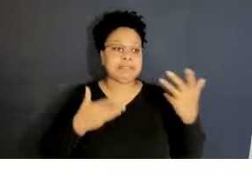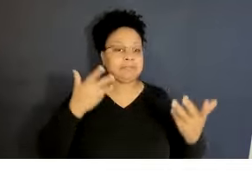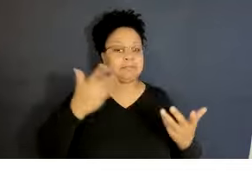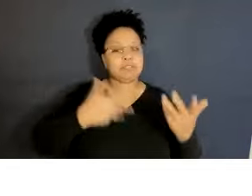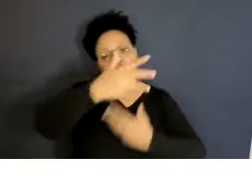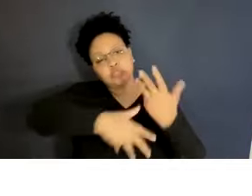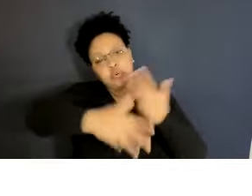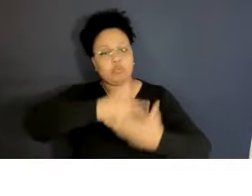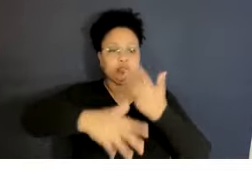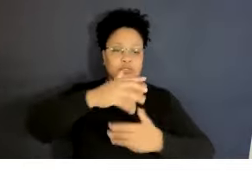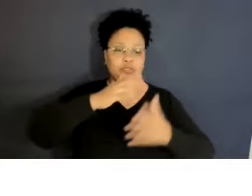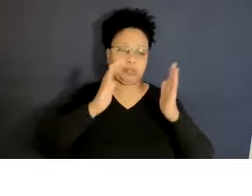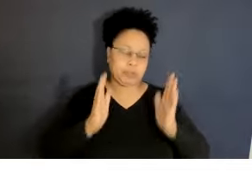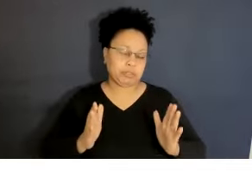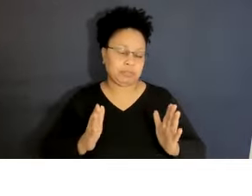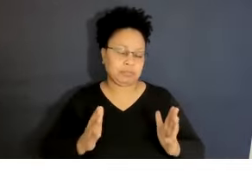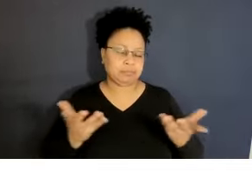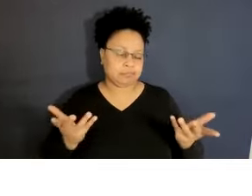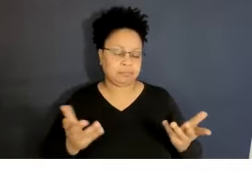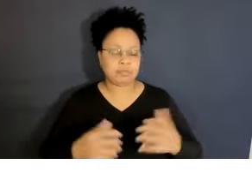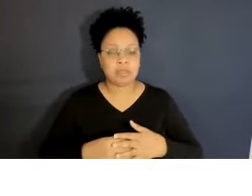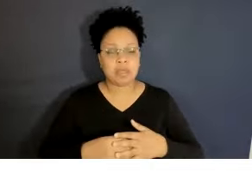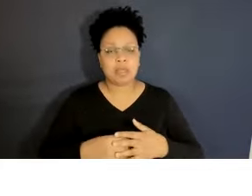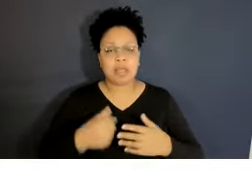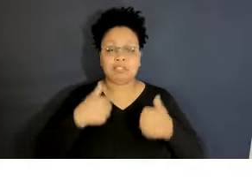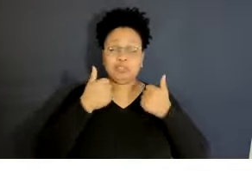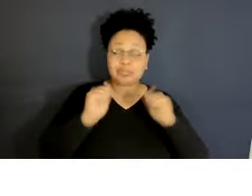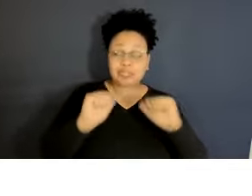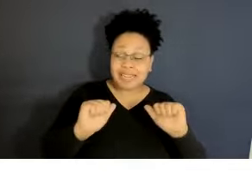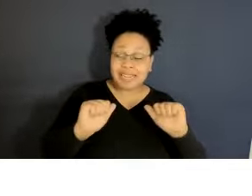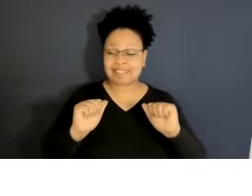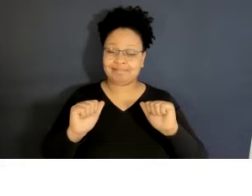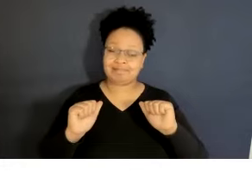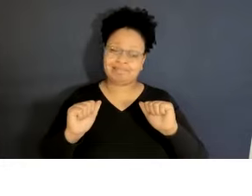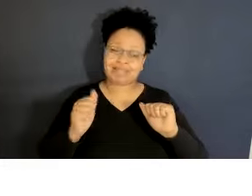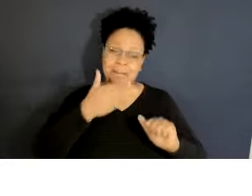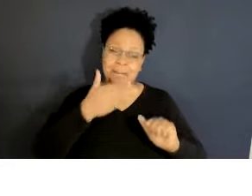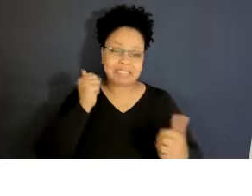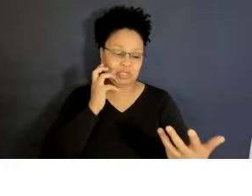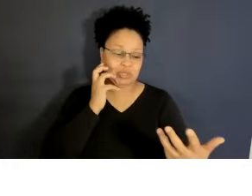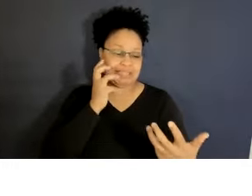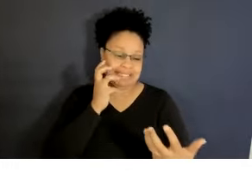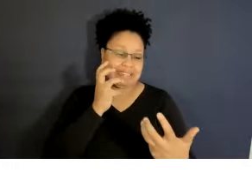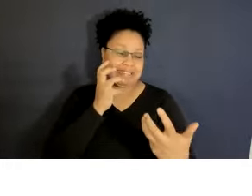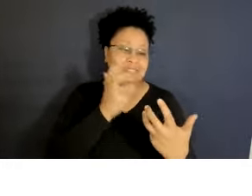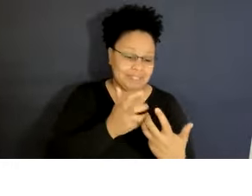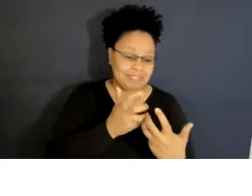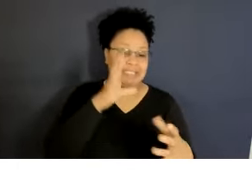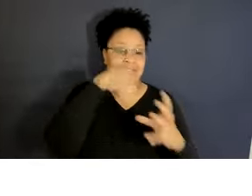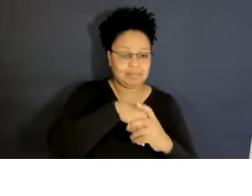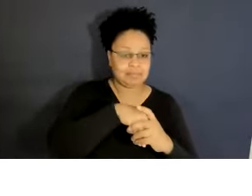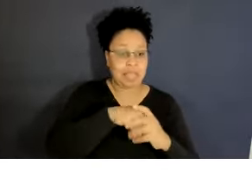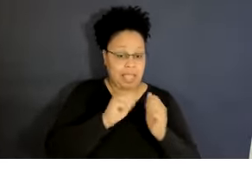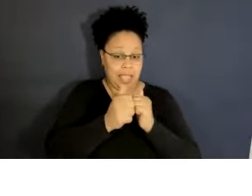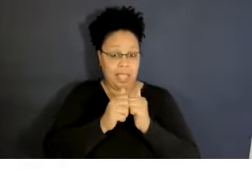sociable person, I should say. And I tried my best to fit in by hiding my disability